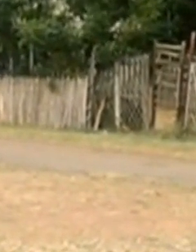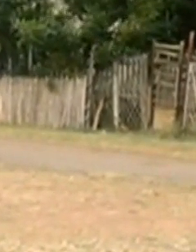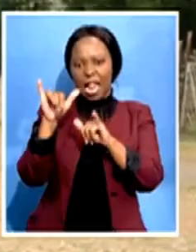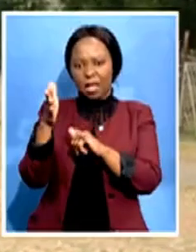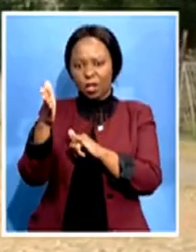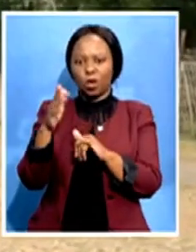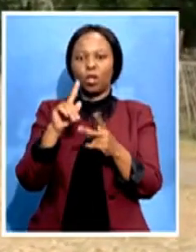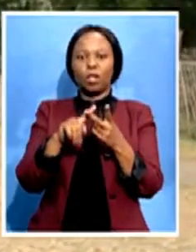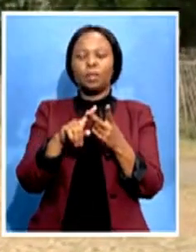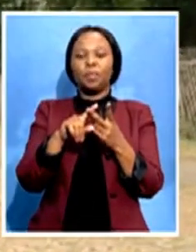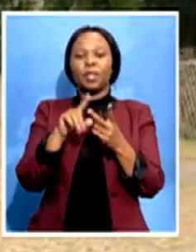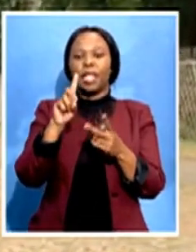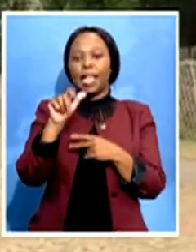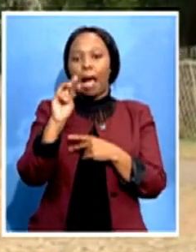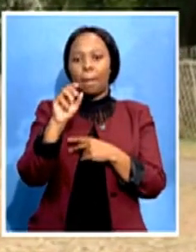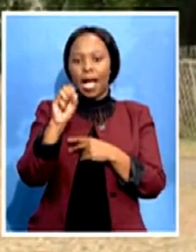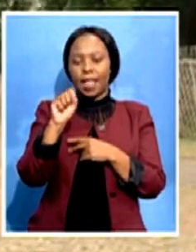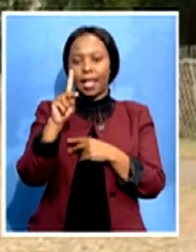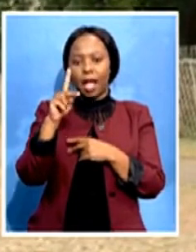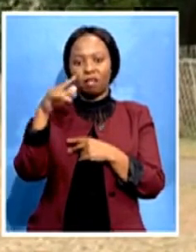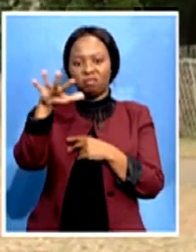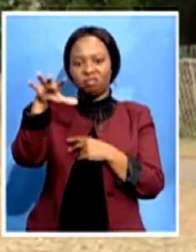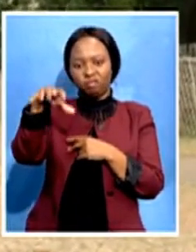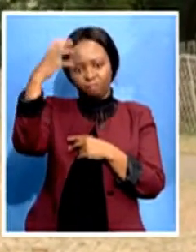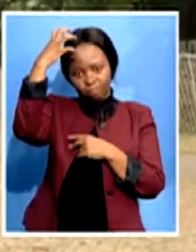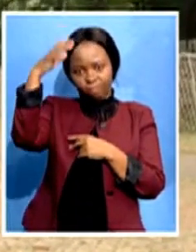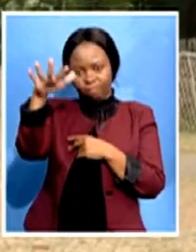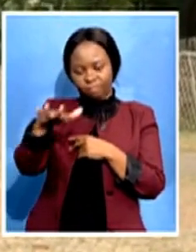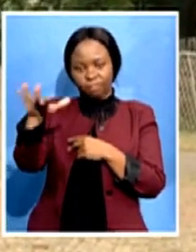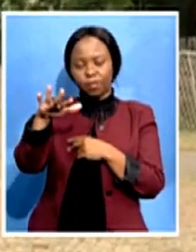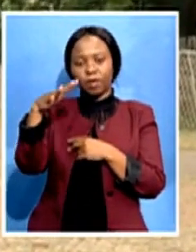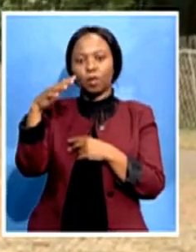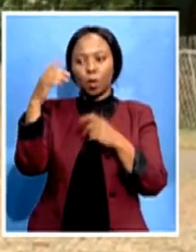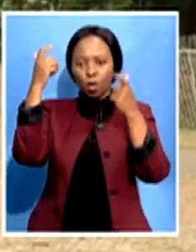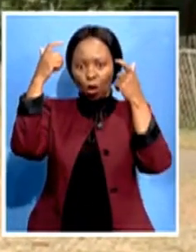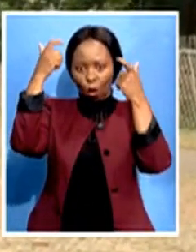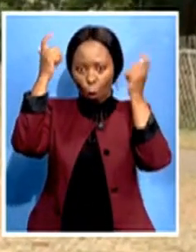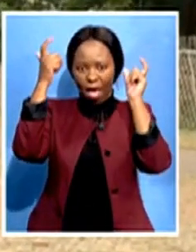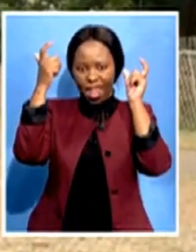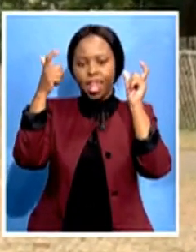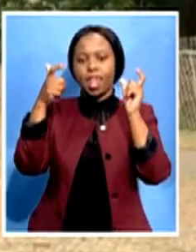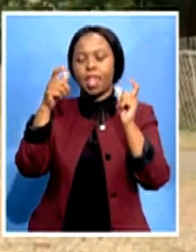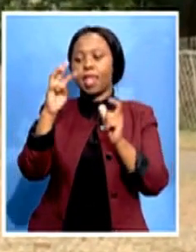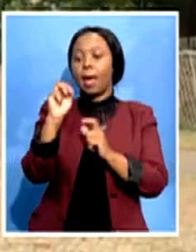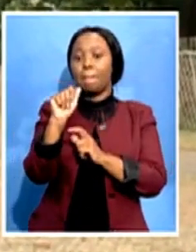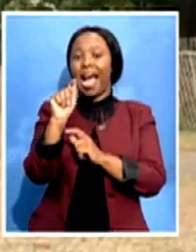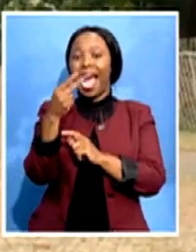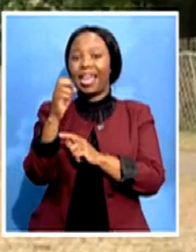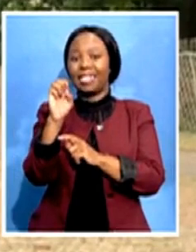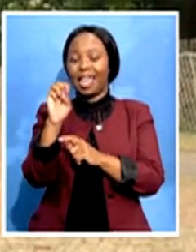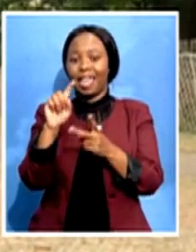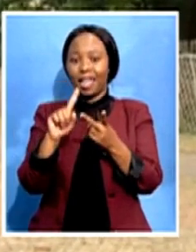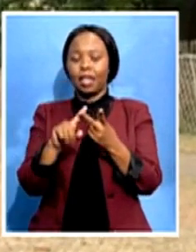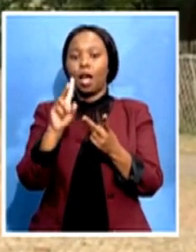basically a palace where Queen Mathe lives, as well as KwaKhangela, where Queen Madlamini